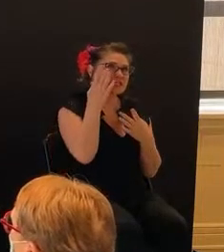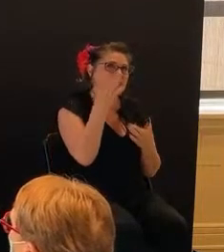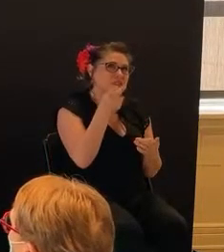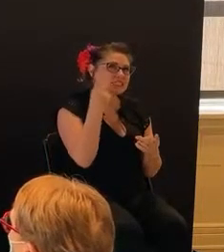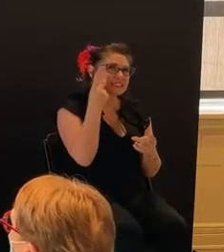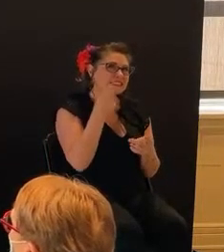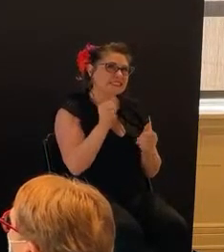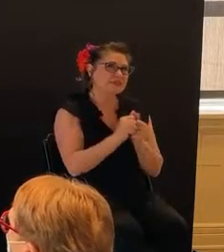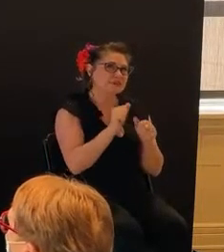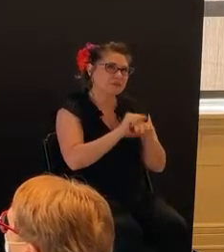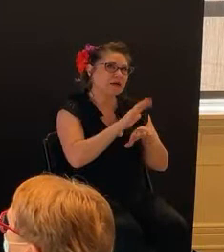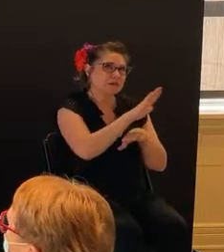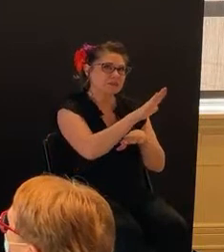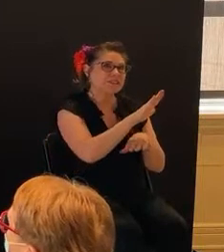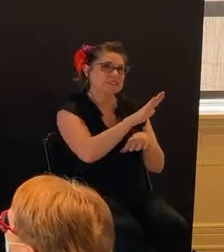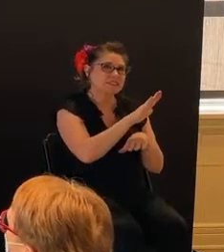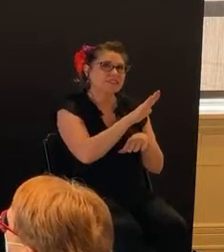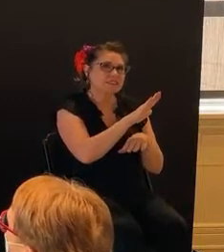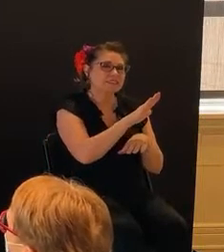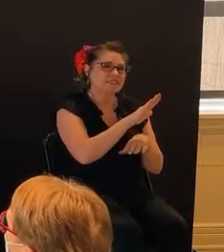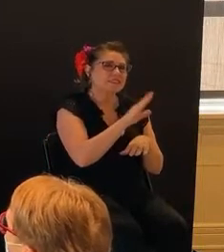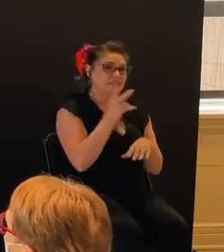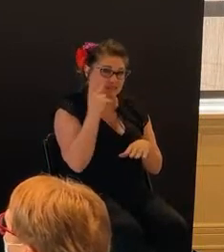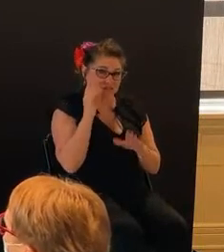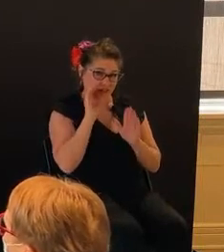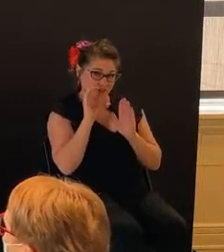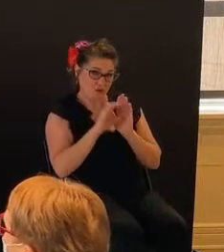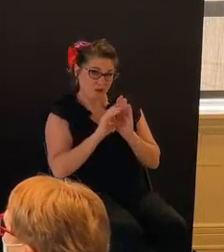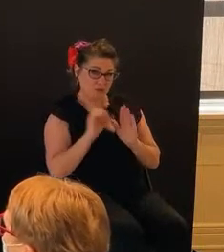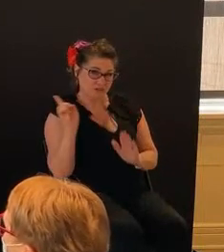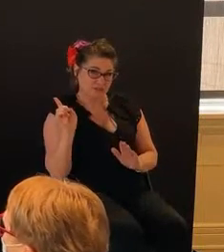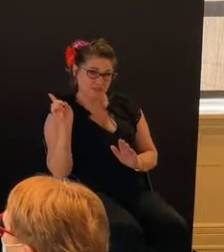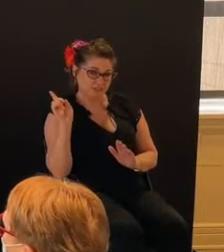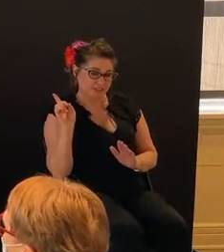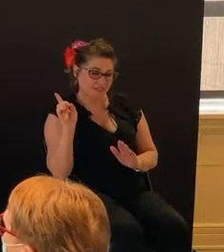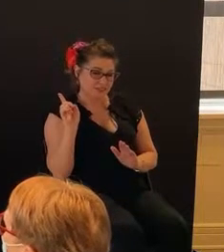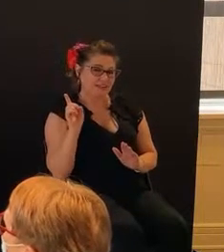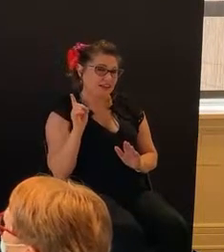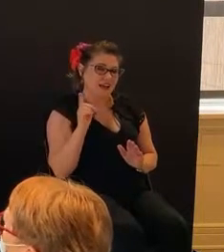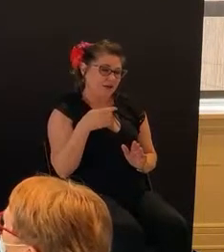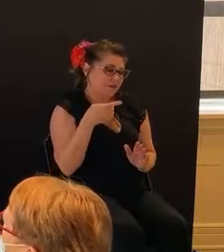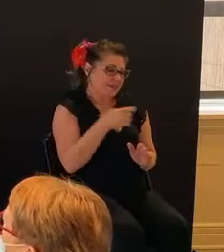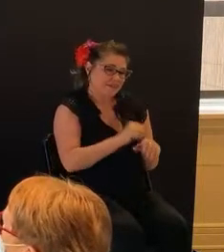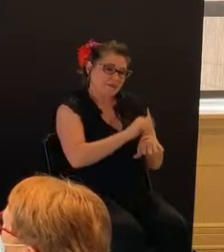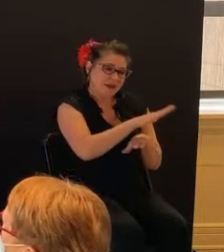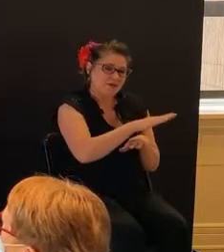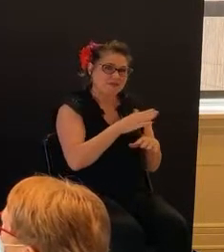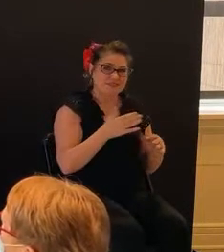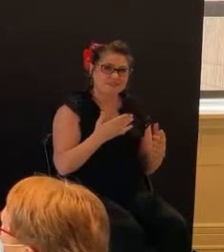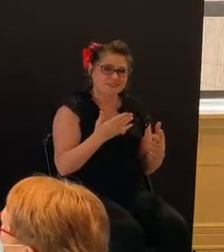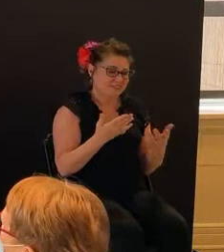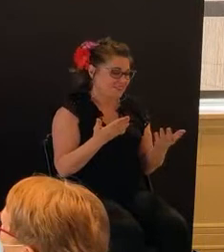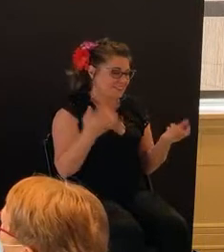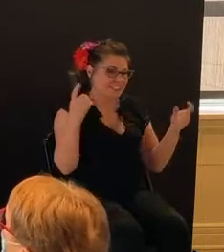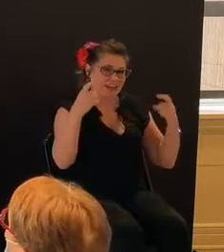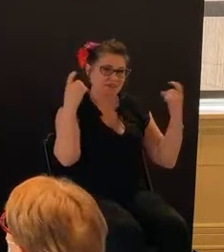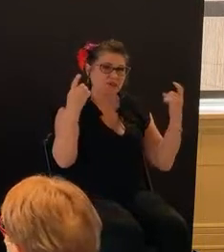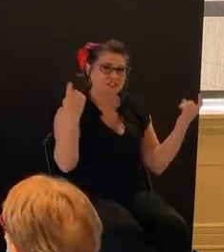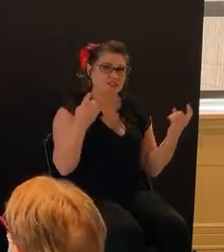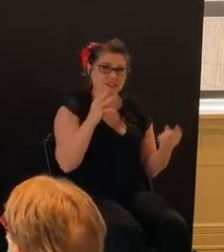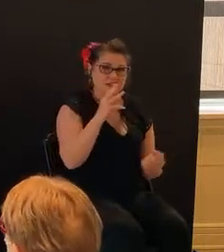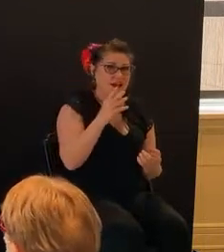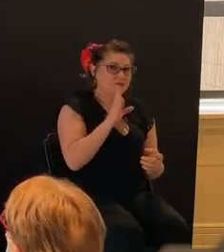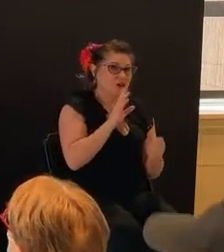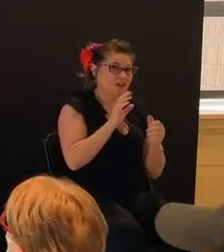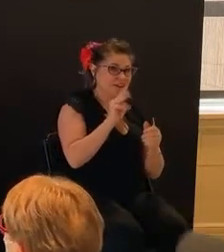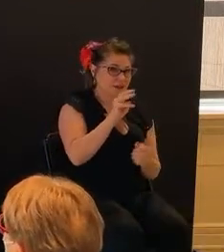St. Helens, so these series of photos, Mount St. Helens is really a place of anniversary. I mean, you know, I'm talking to you now on May 17th because